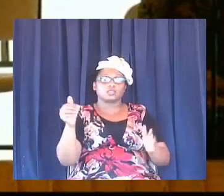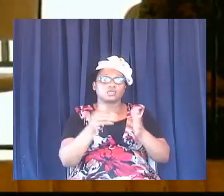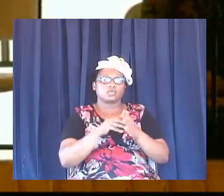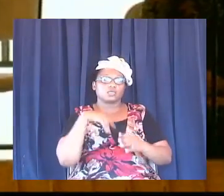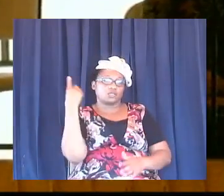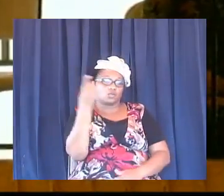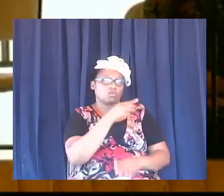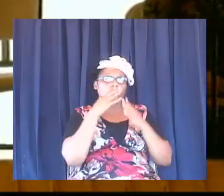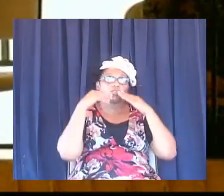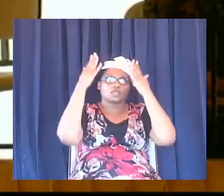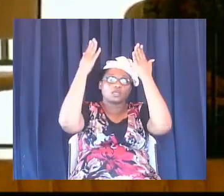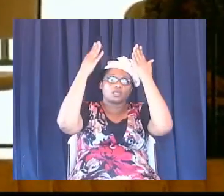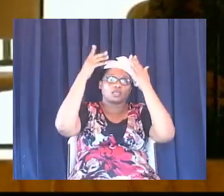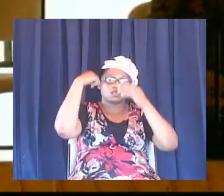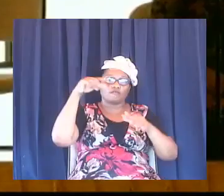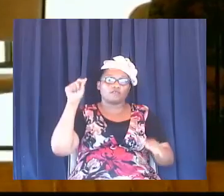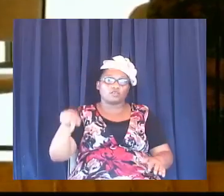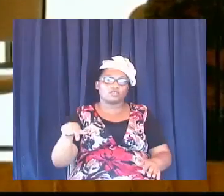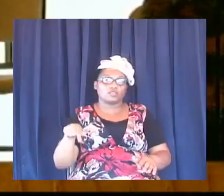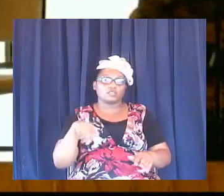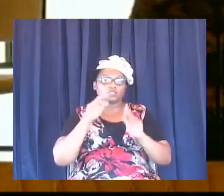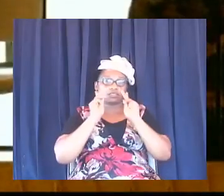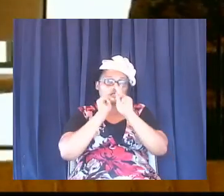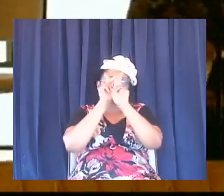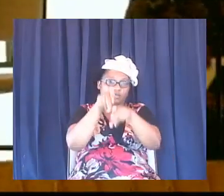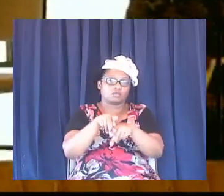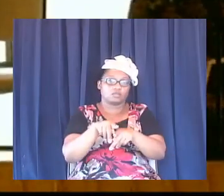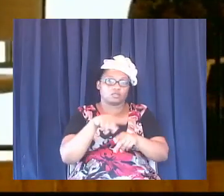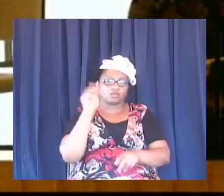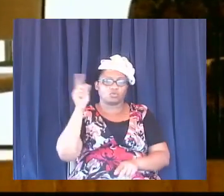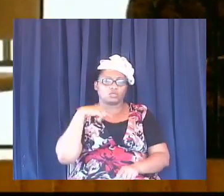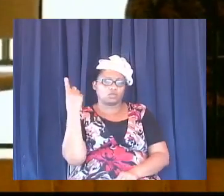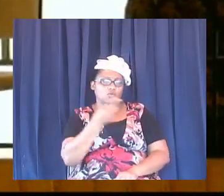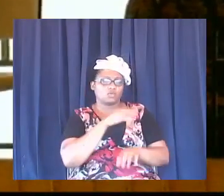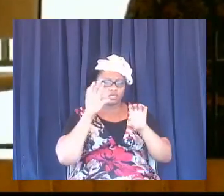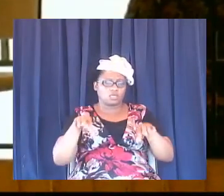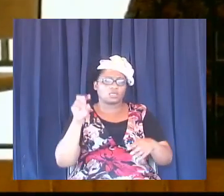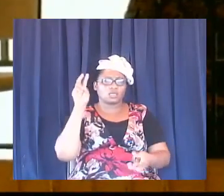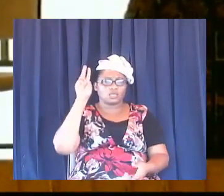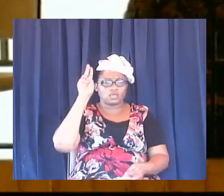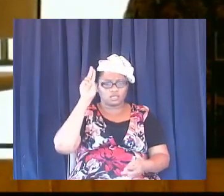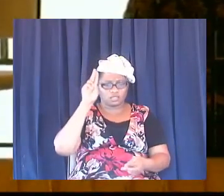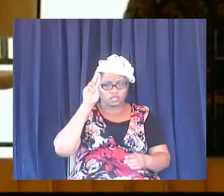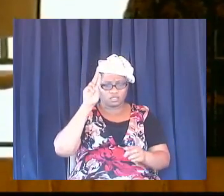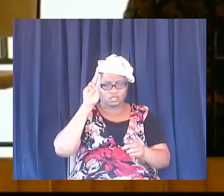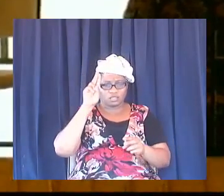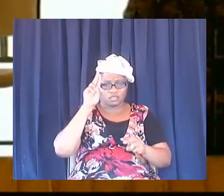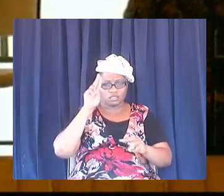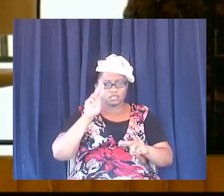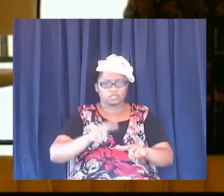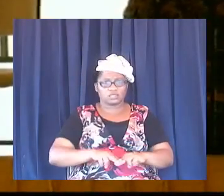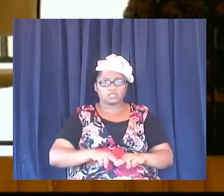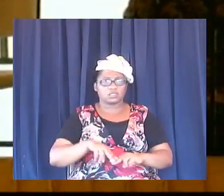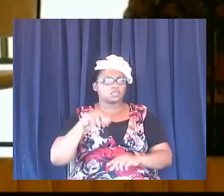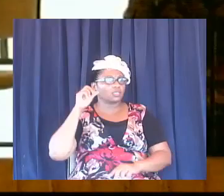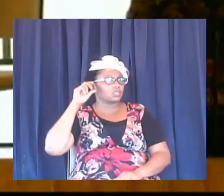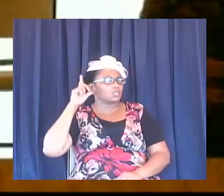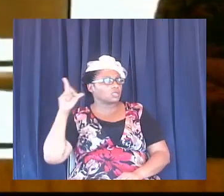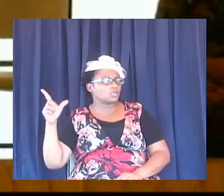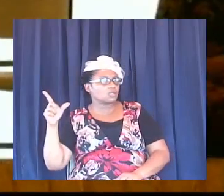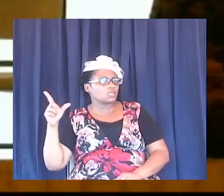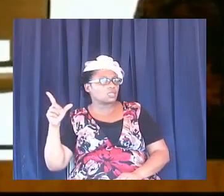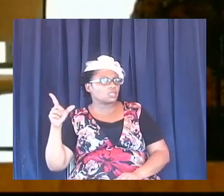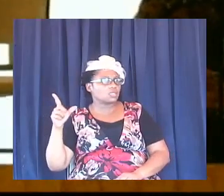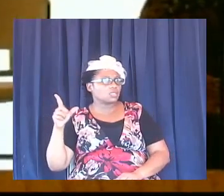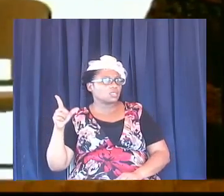this privilege where we can sit and we can listen and we can rejoice in hearing the